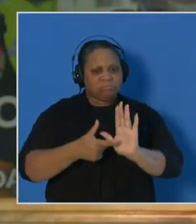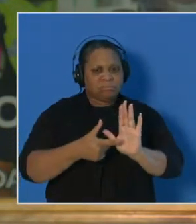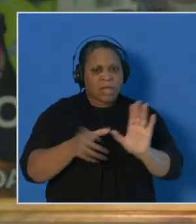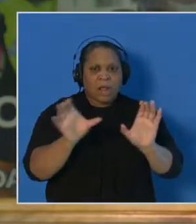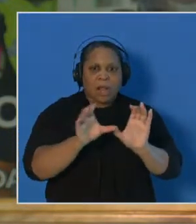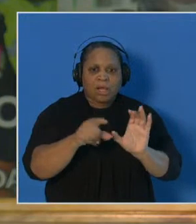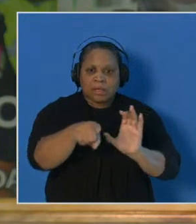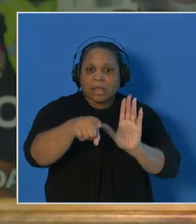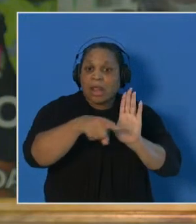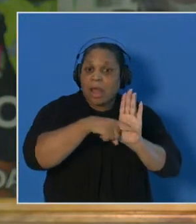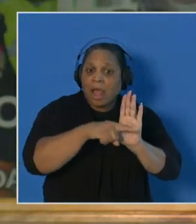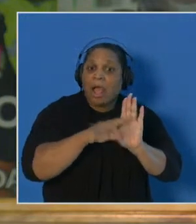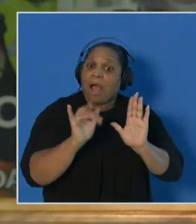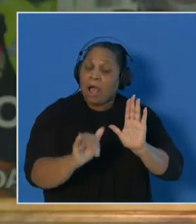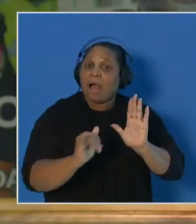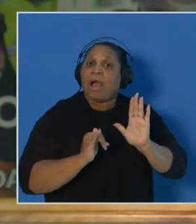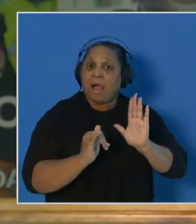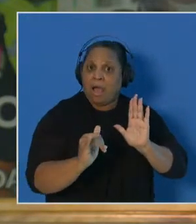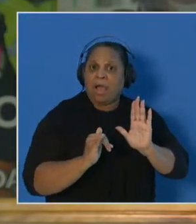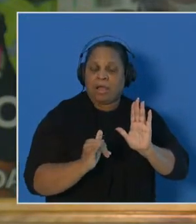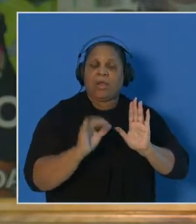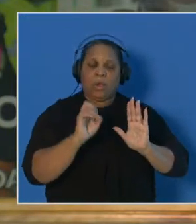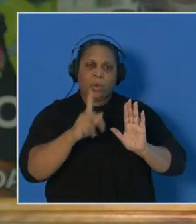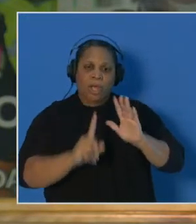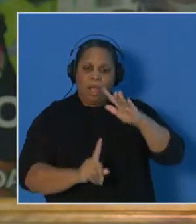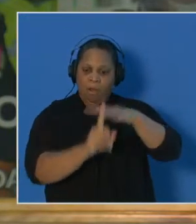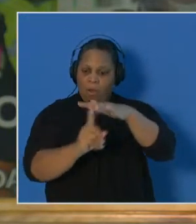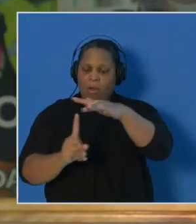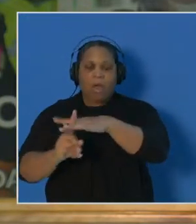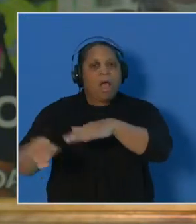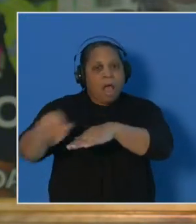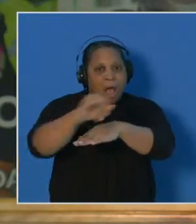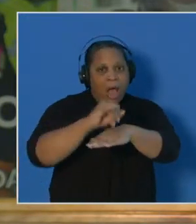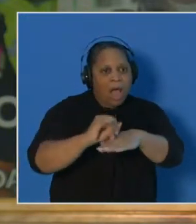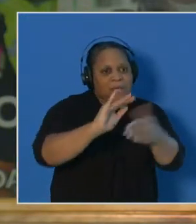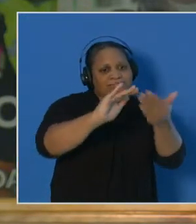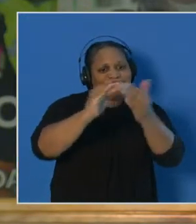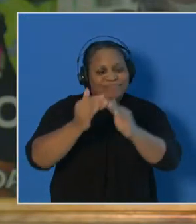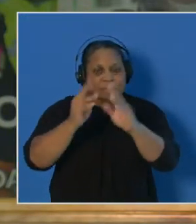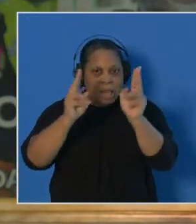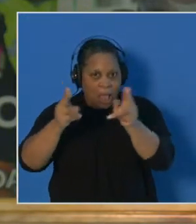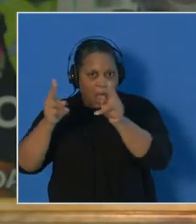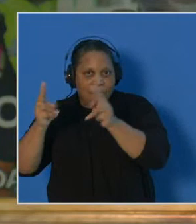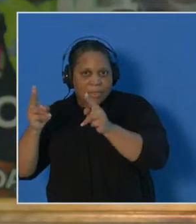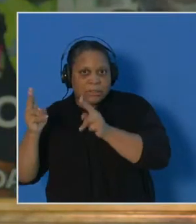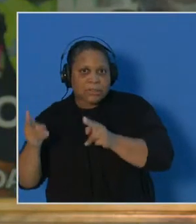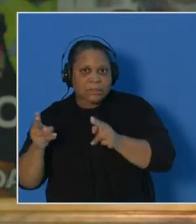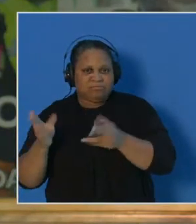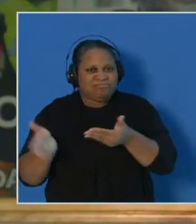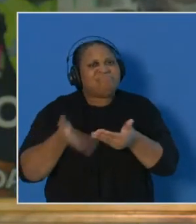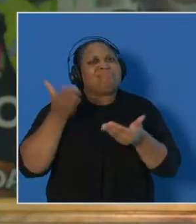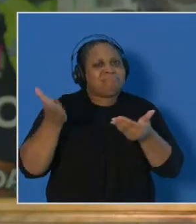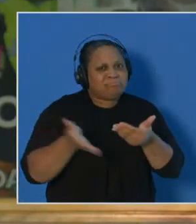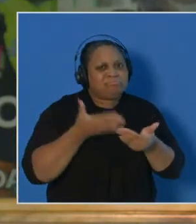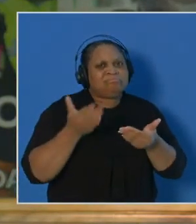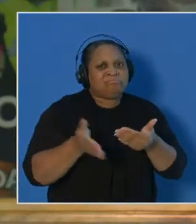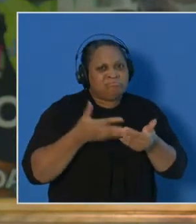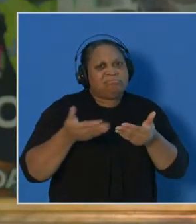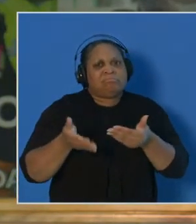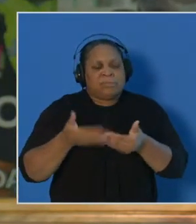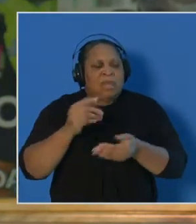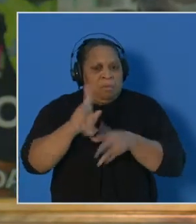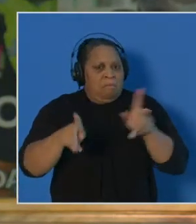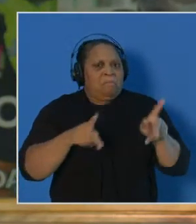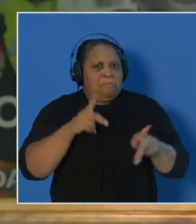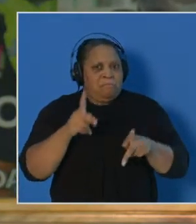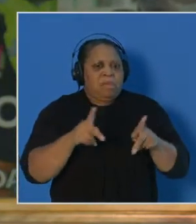have a negative test result. The pop-ups around the island and around the city of Hamilton will make this very easy and convenient for